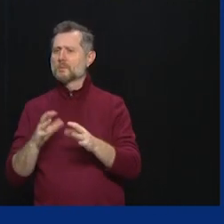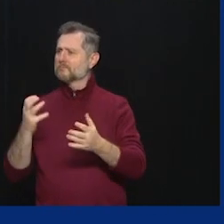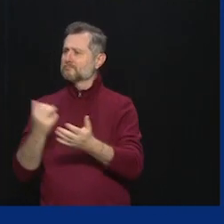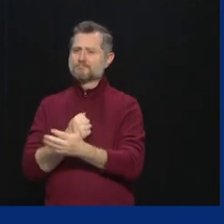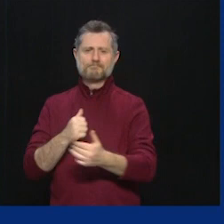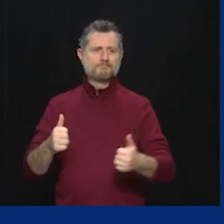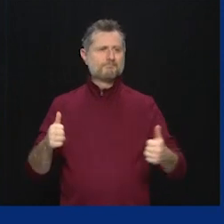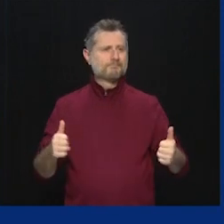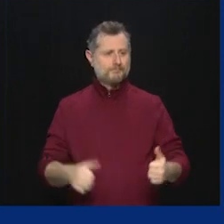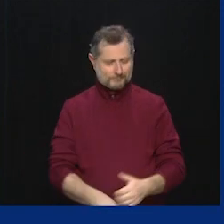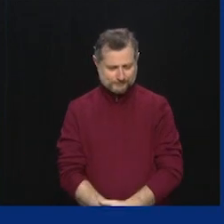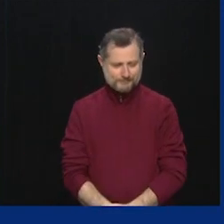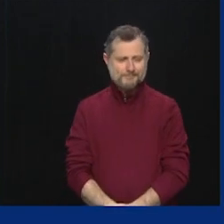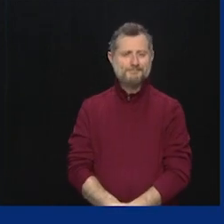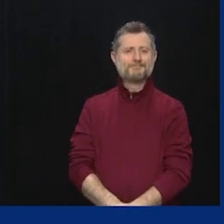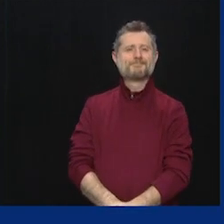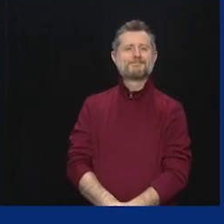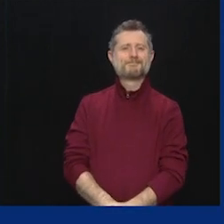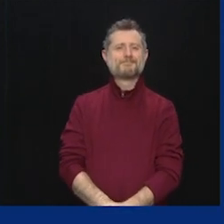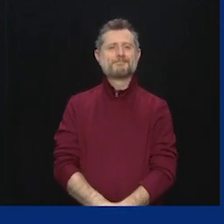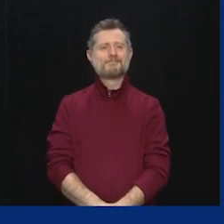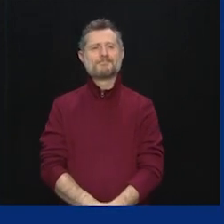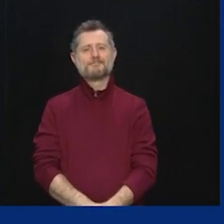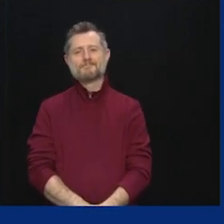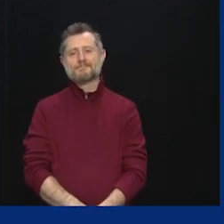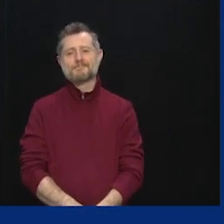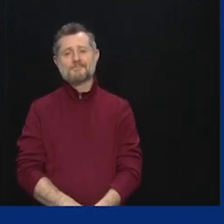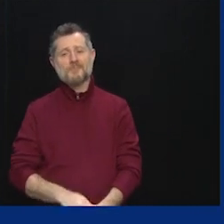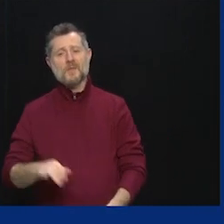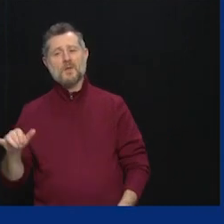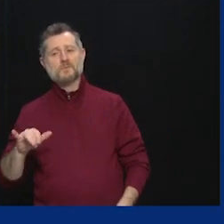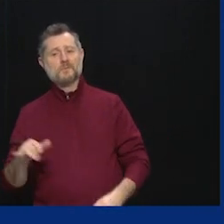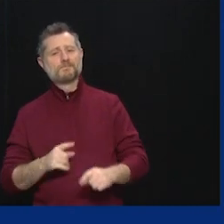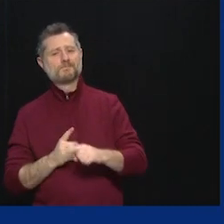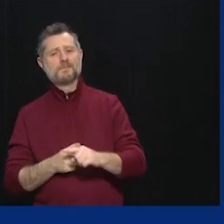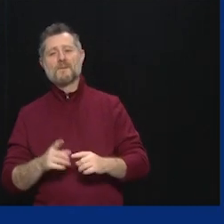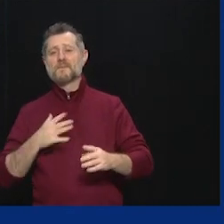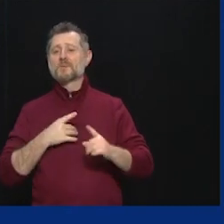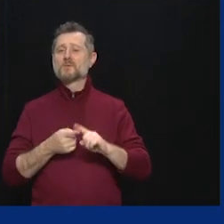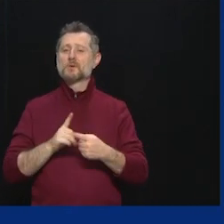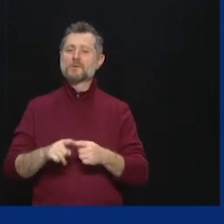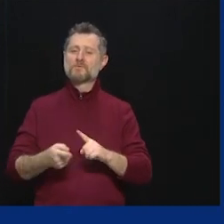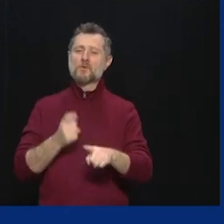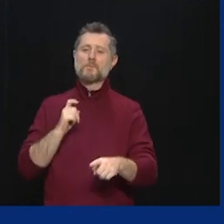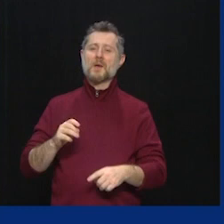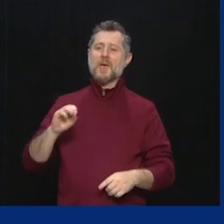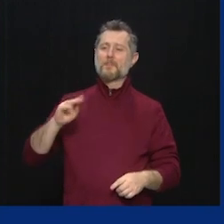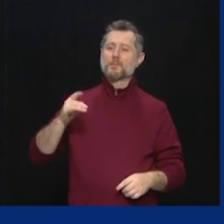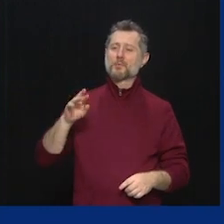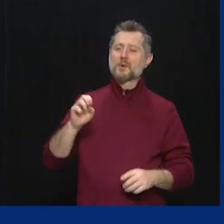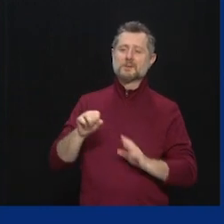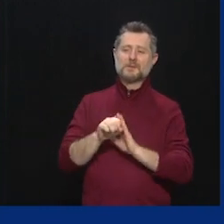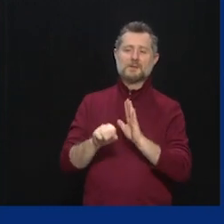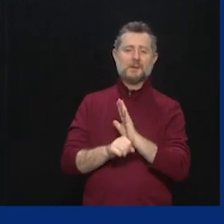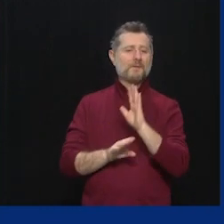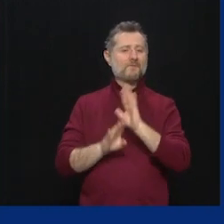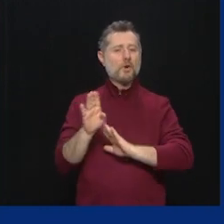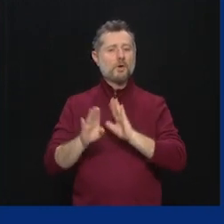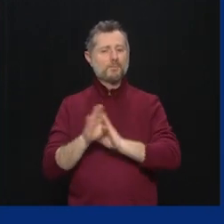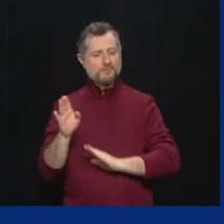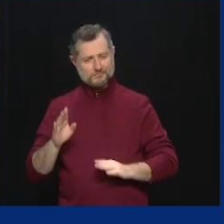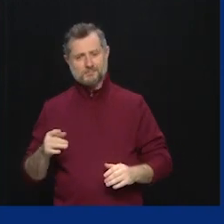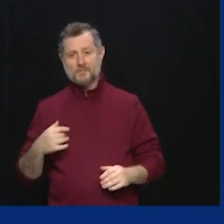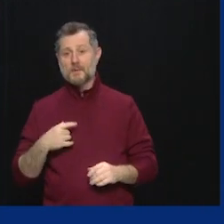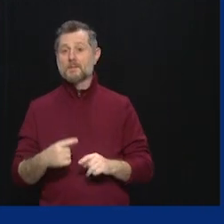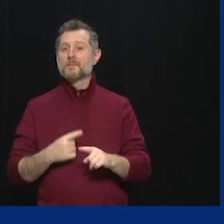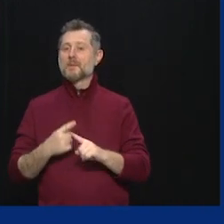We also wouldn't be here today without our friends at Empire State Development, and of course, one of my personal favorites, Nassau County Executive Laura Curran.